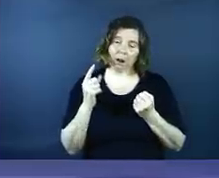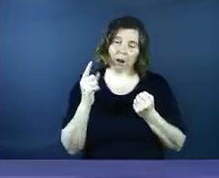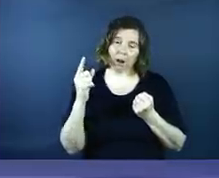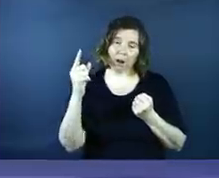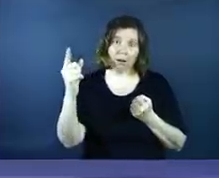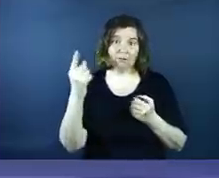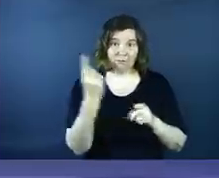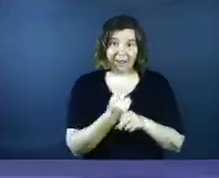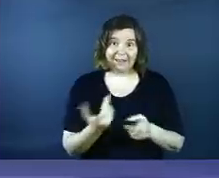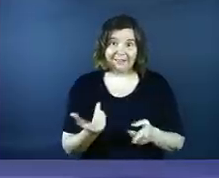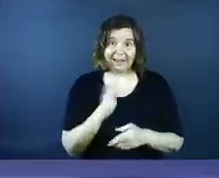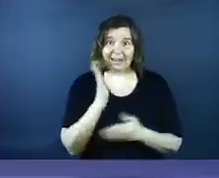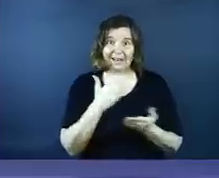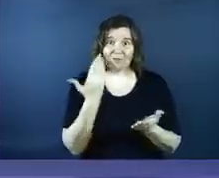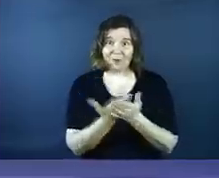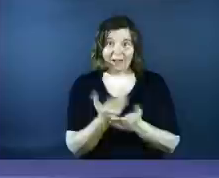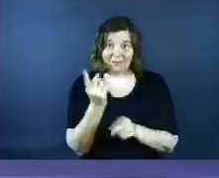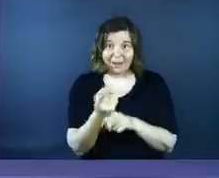Oklahoma City, right?